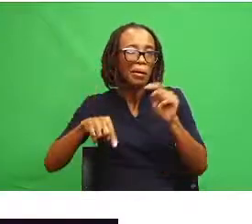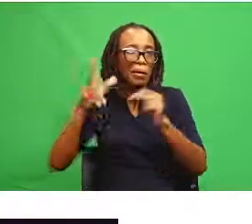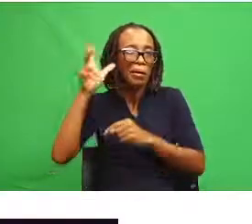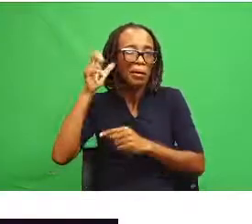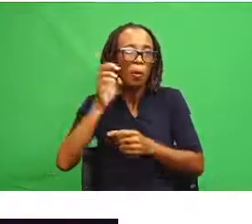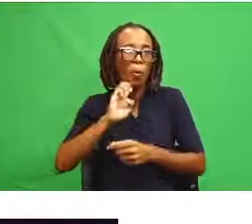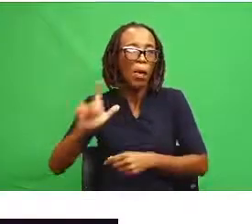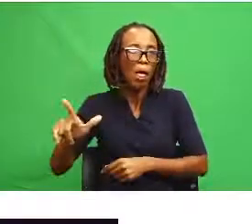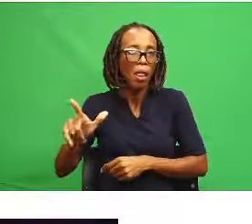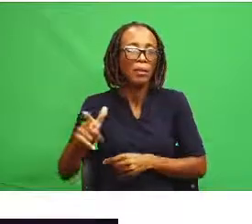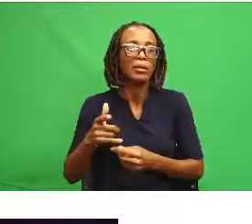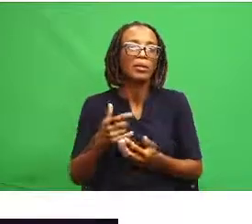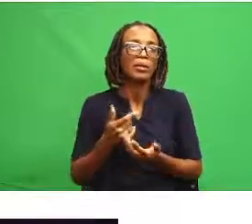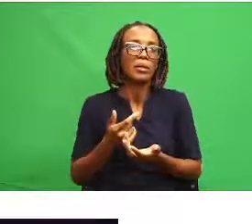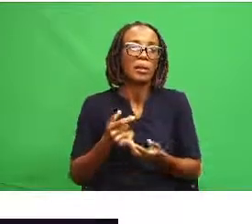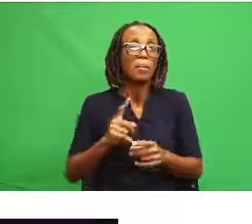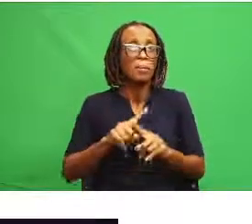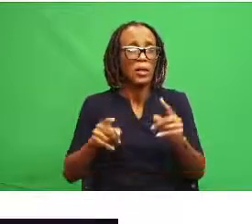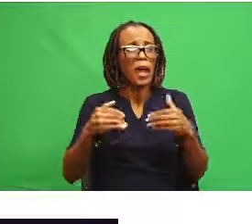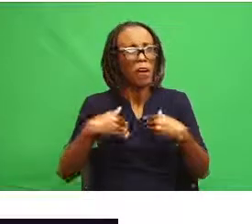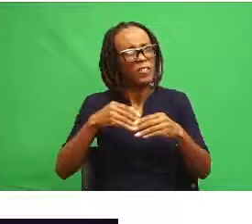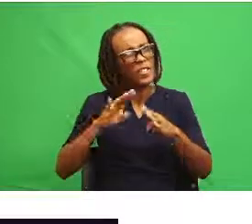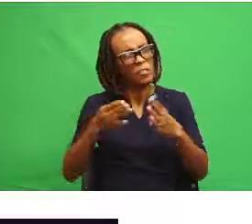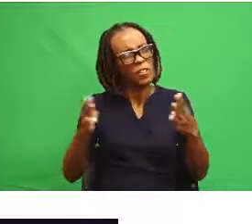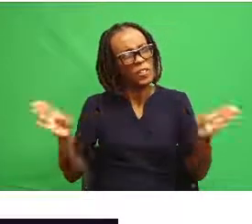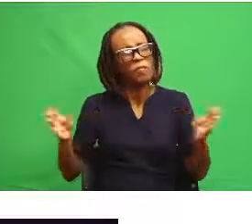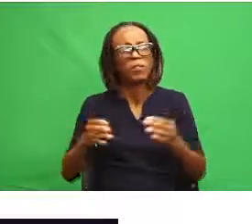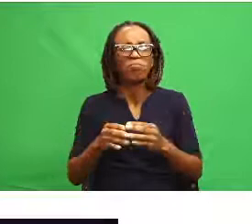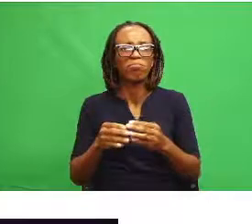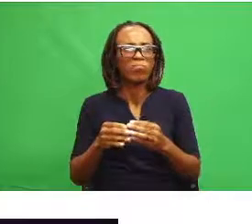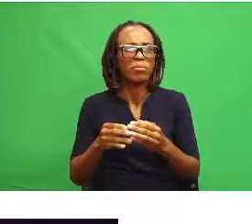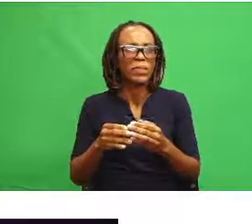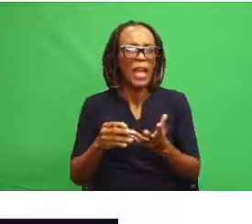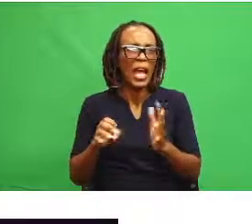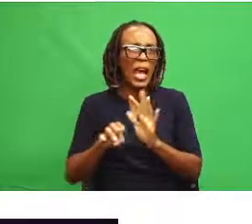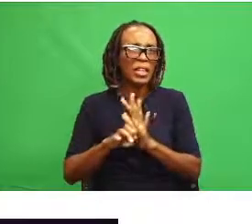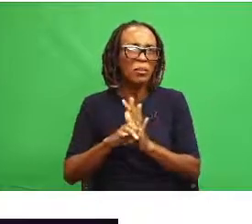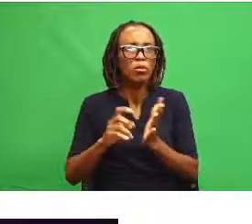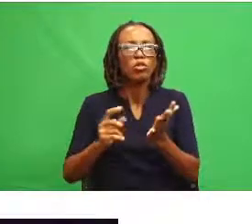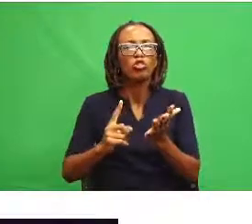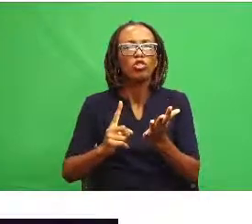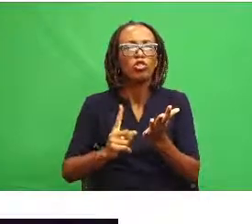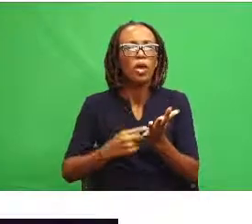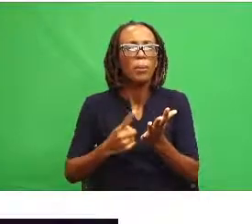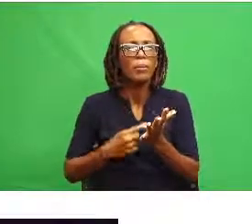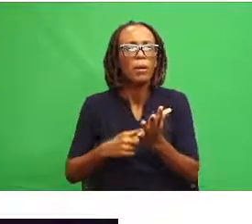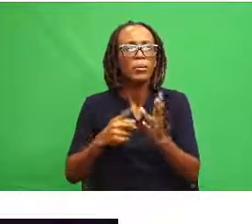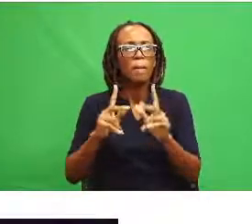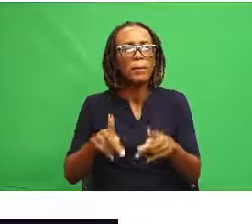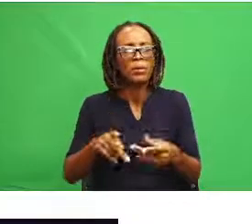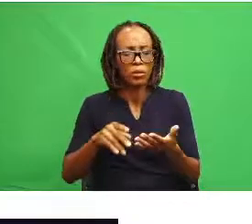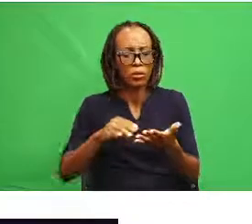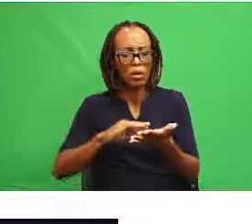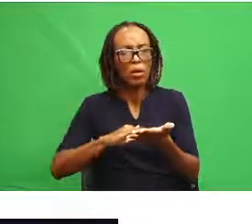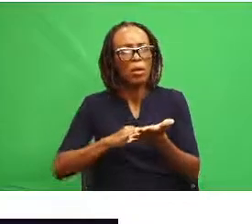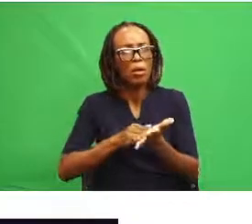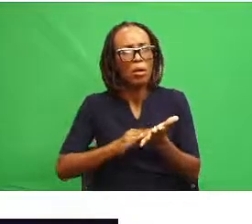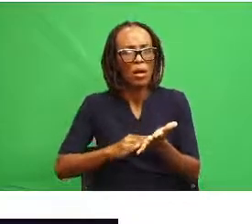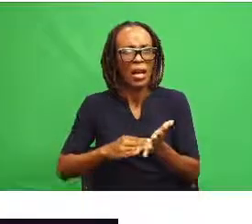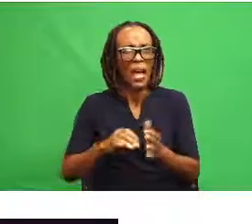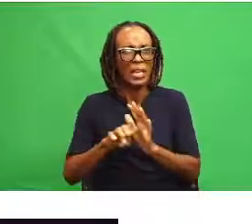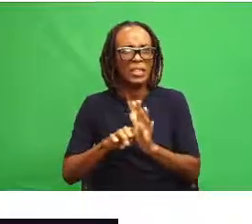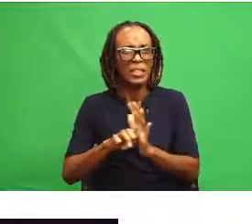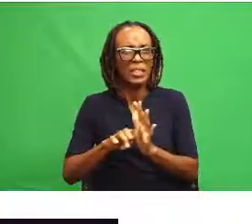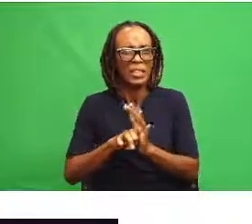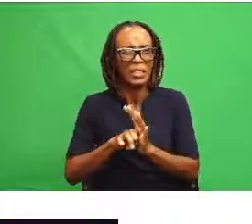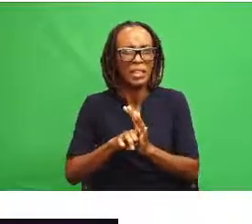seeing them make a signal. But there are various ways, like for instance, those imprinted images that persons can see. They have it for child abuse cases